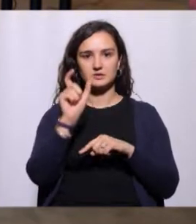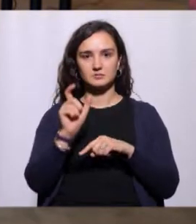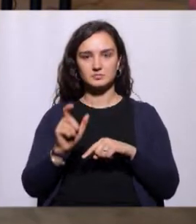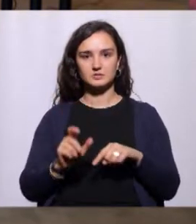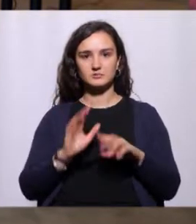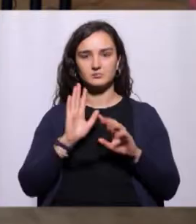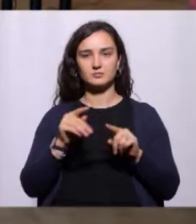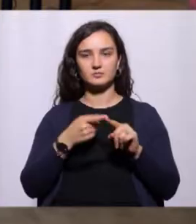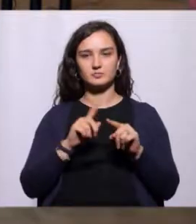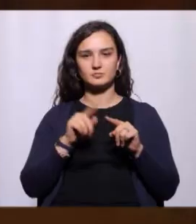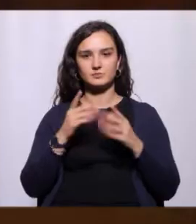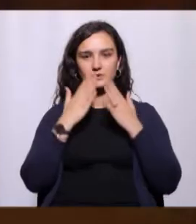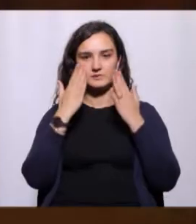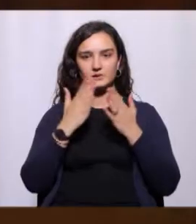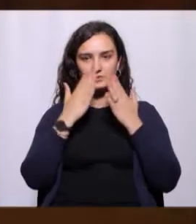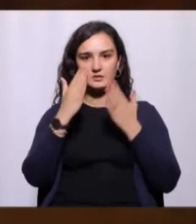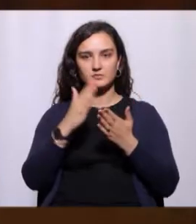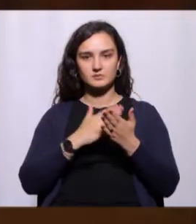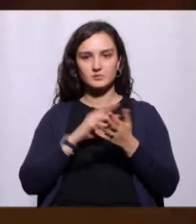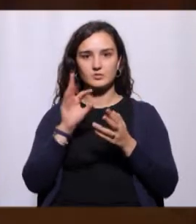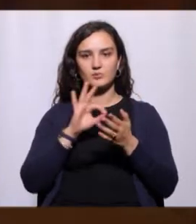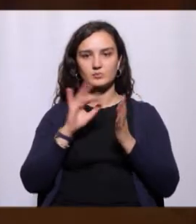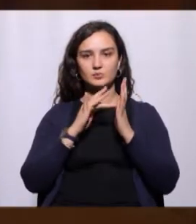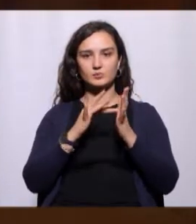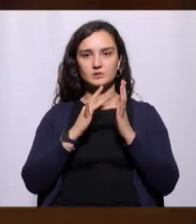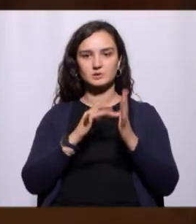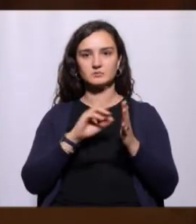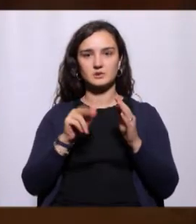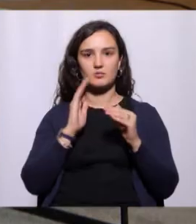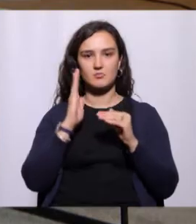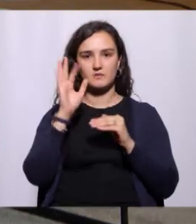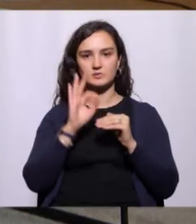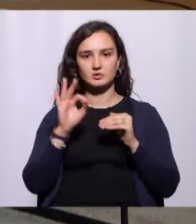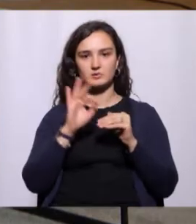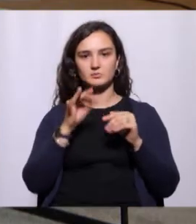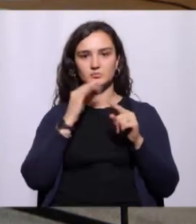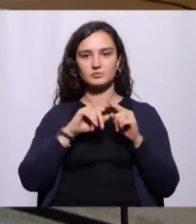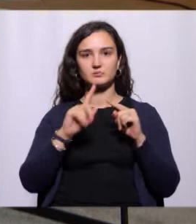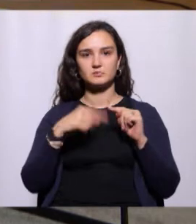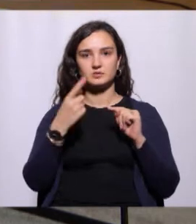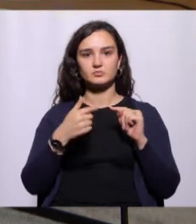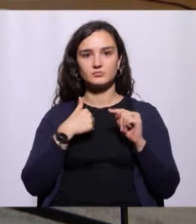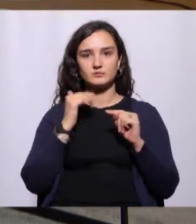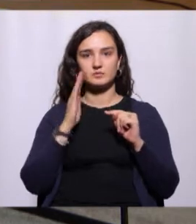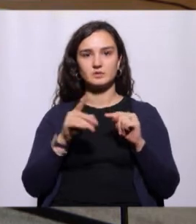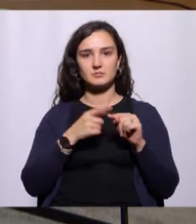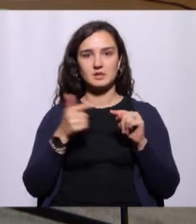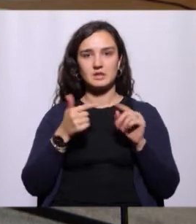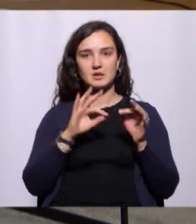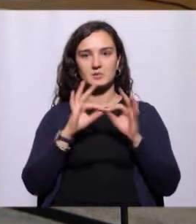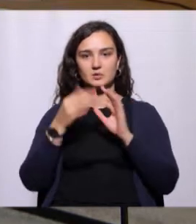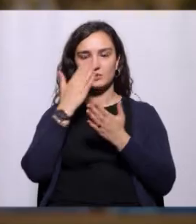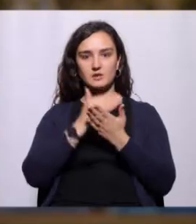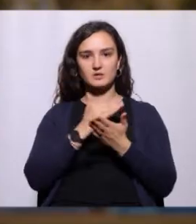will be followed by reading about tourism and future. After that, we will have a quick grammar